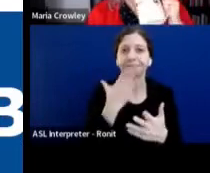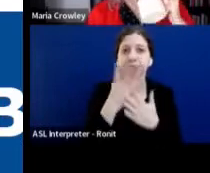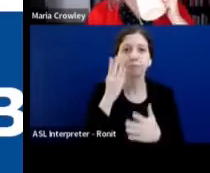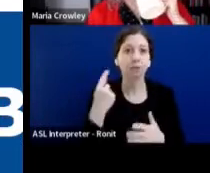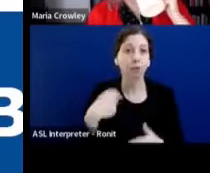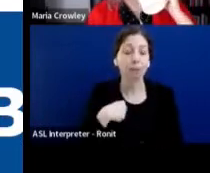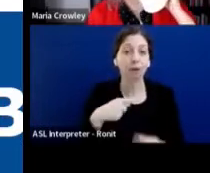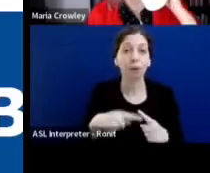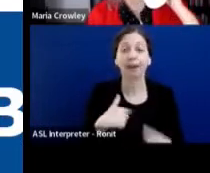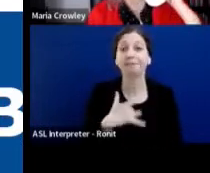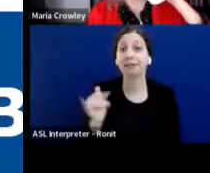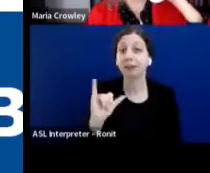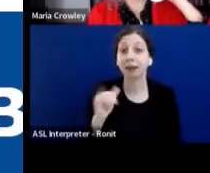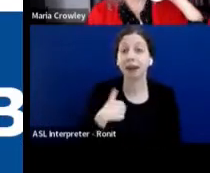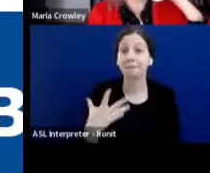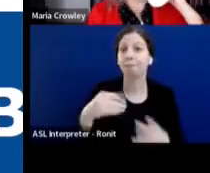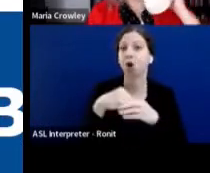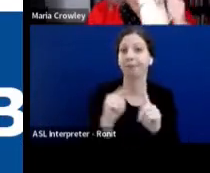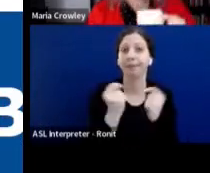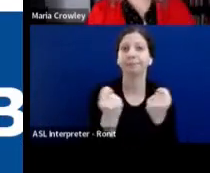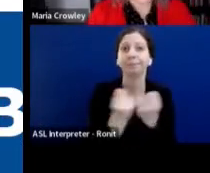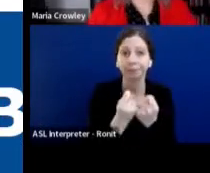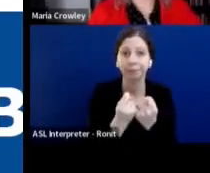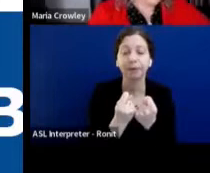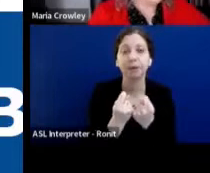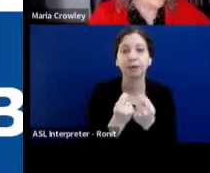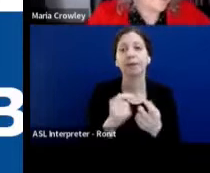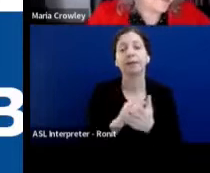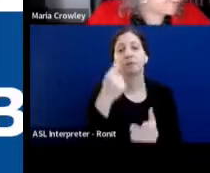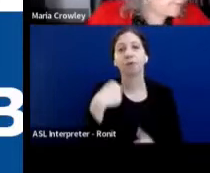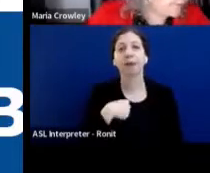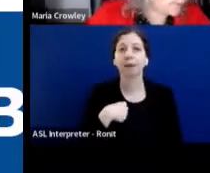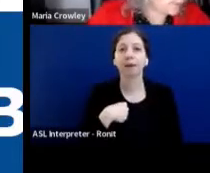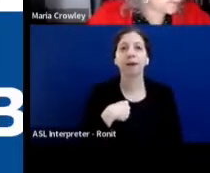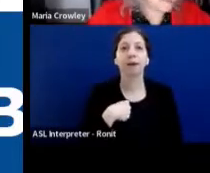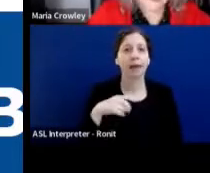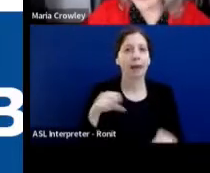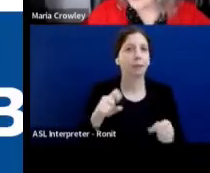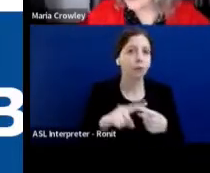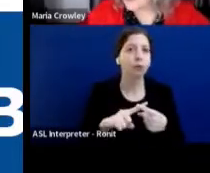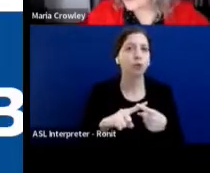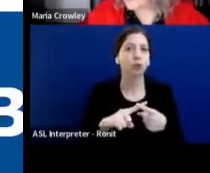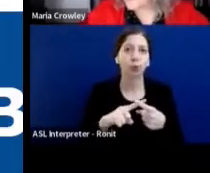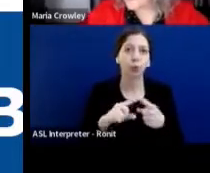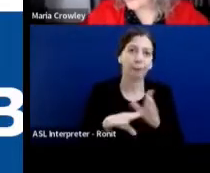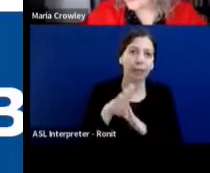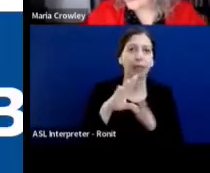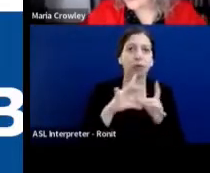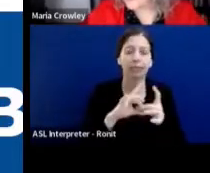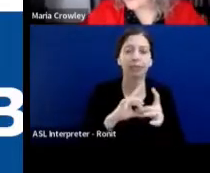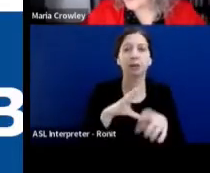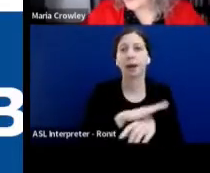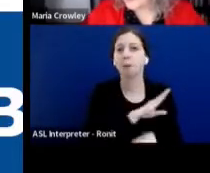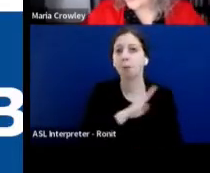me is when I feel like I'm part of the team. That for me, being able to build relationships on a board, feeling like I